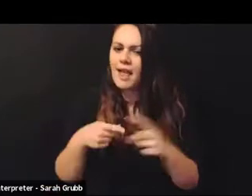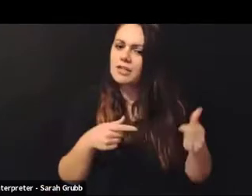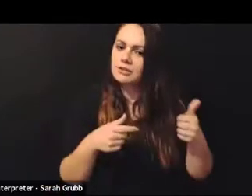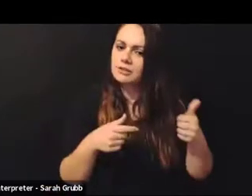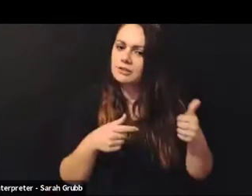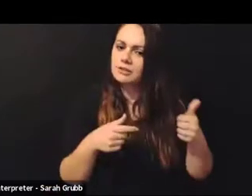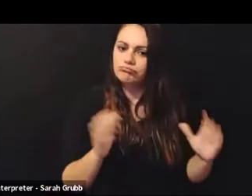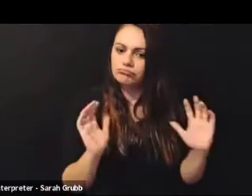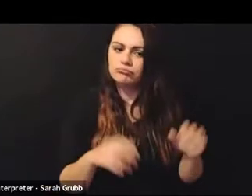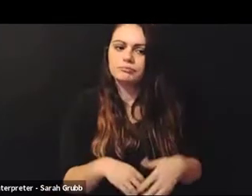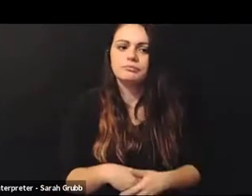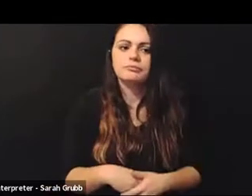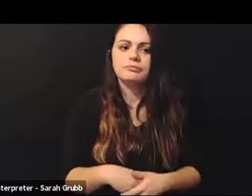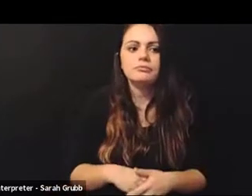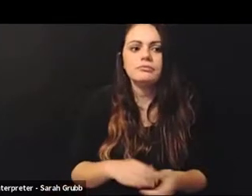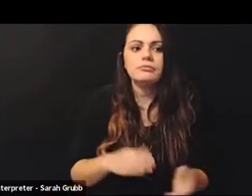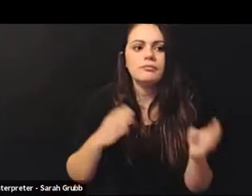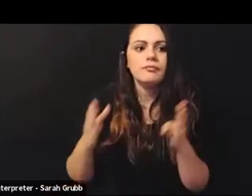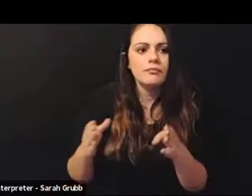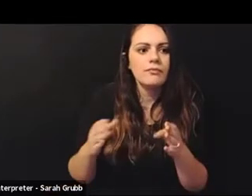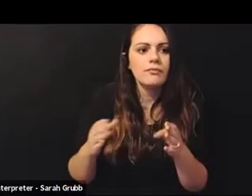to autism. And it's